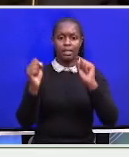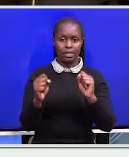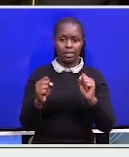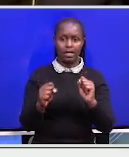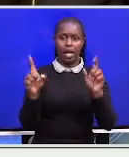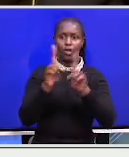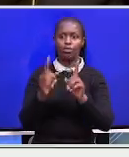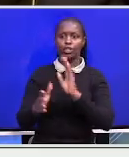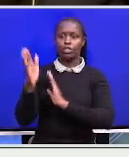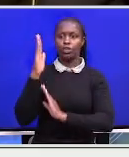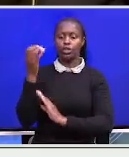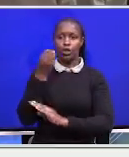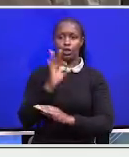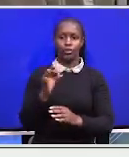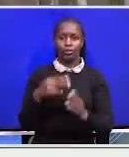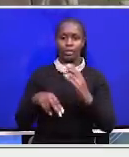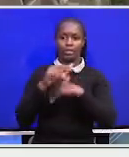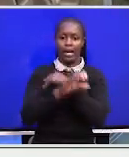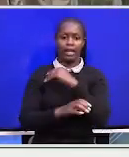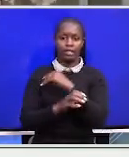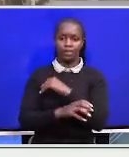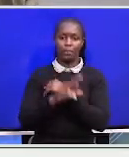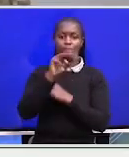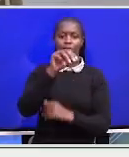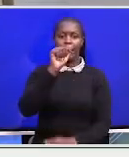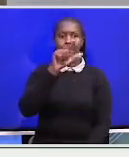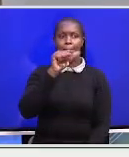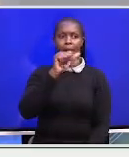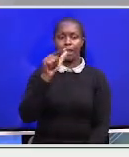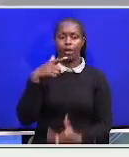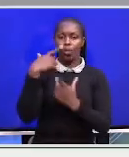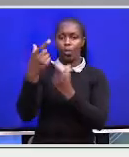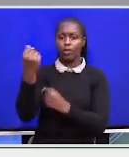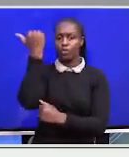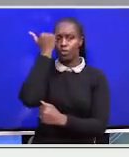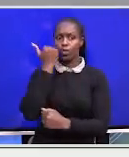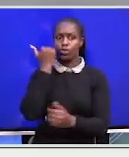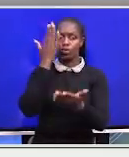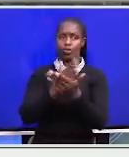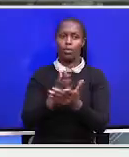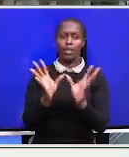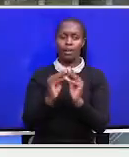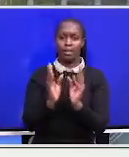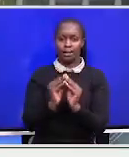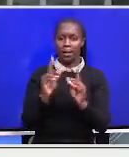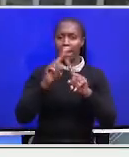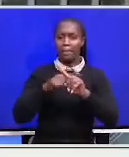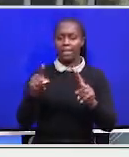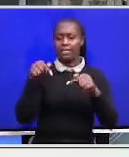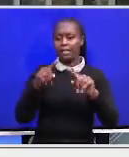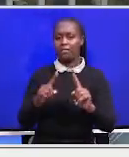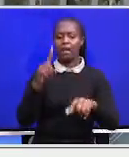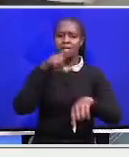the security of the state. Malala, who went to court on Thursday to stop the next meeting, found himself